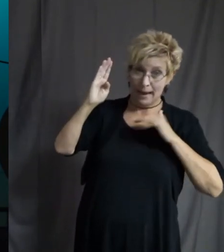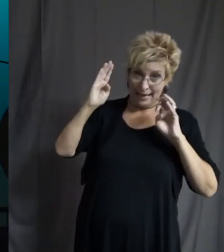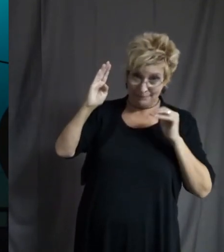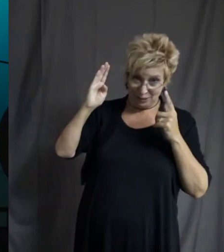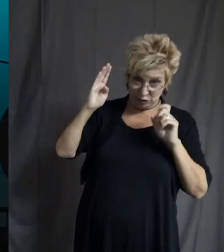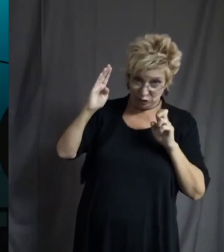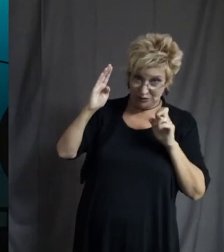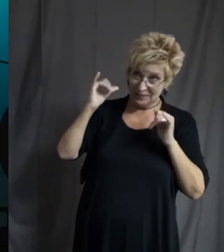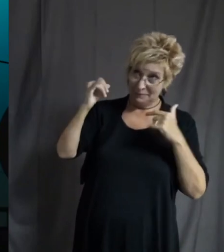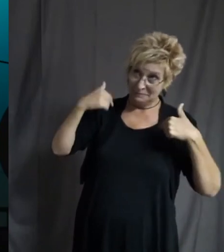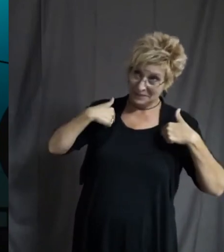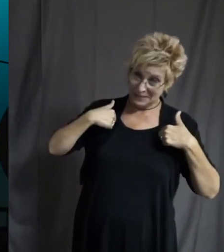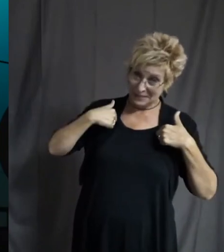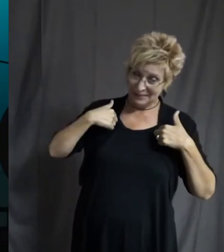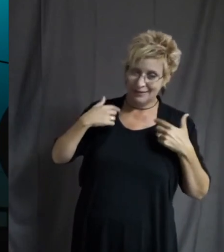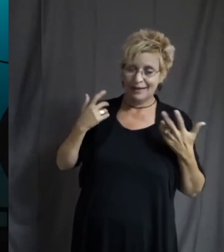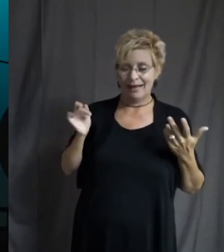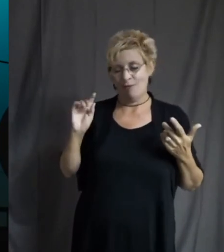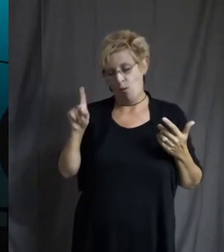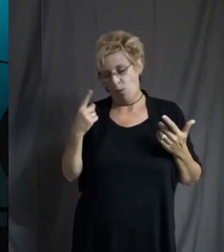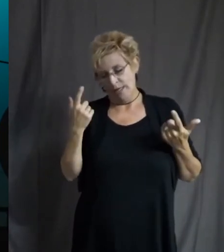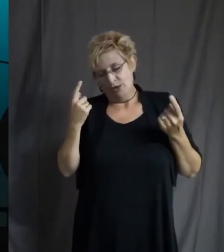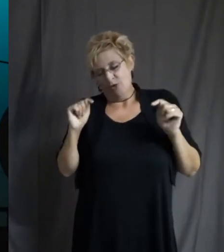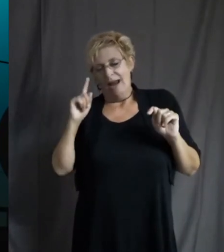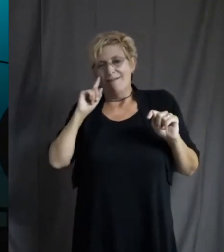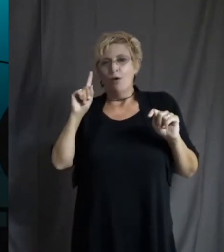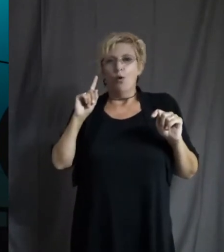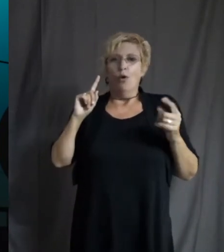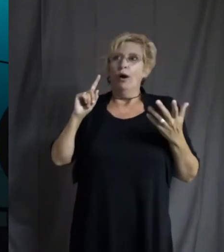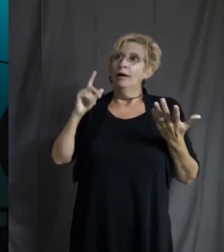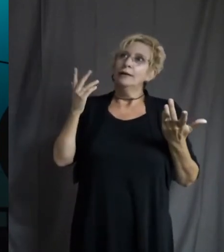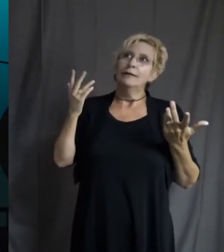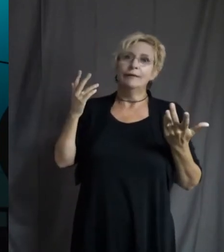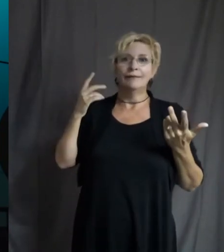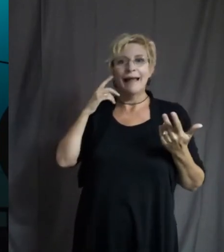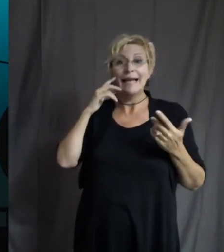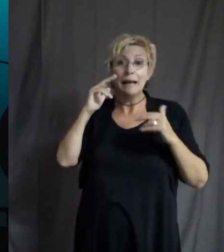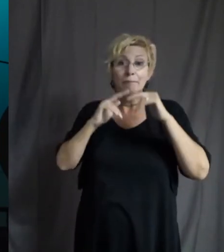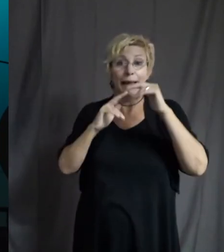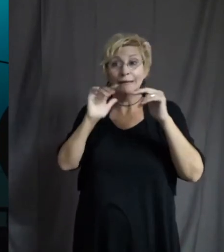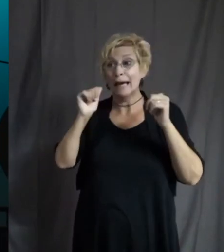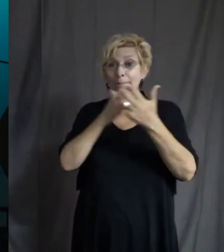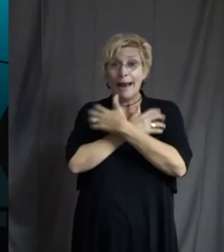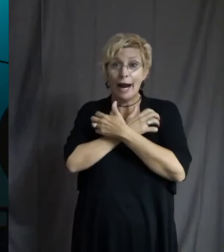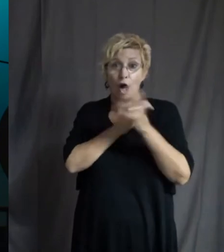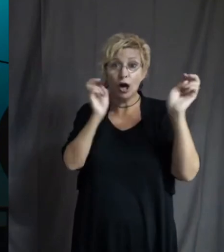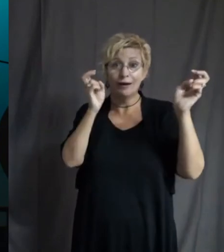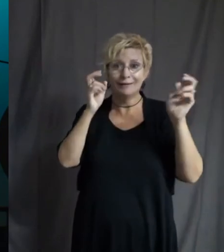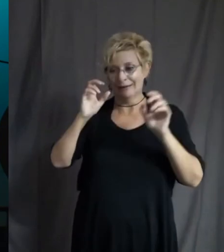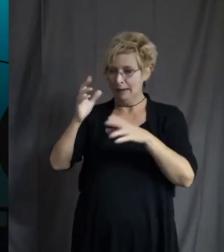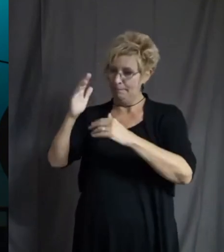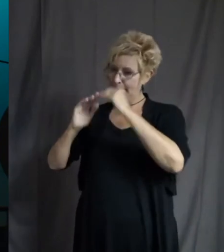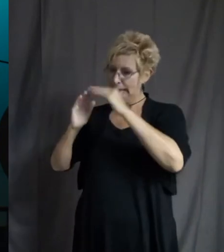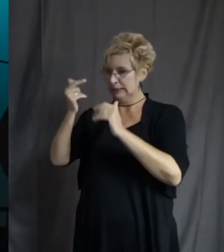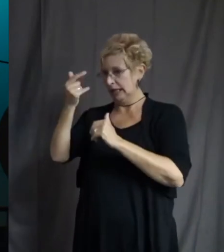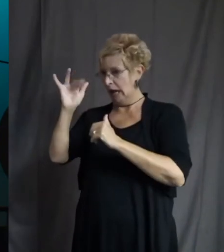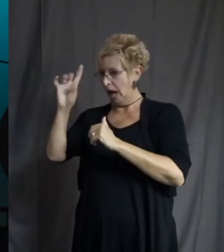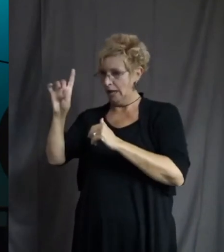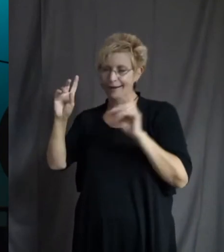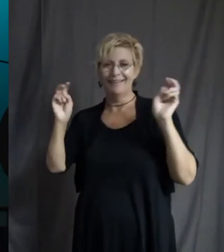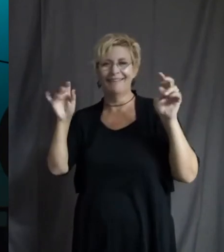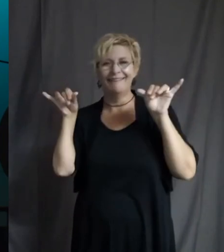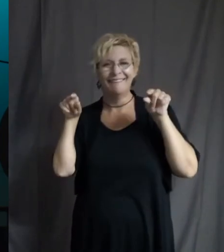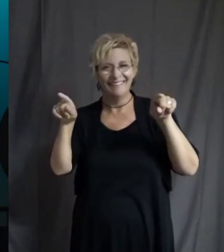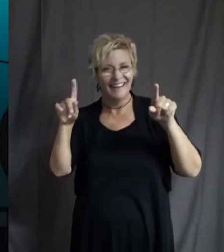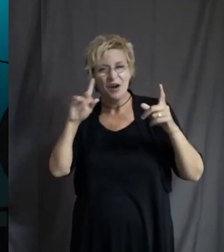likeness. If we're only trying to build our God like a Build-A-Bear workshop, we're missing out on the